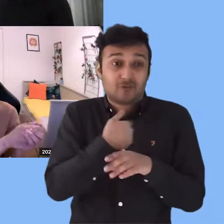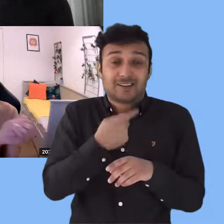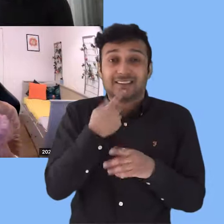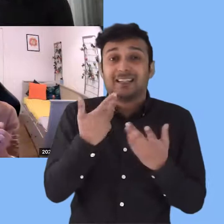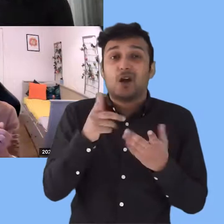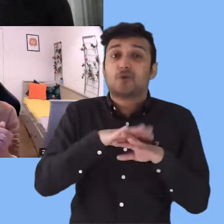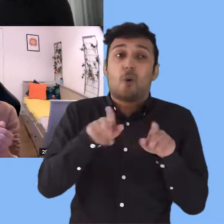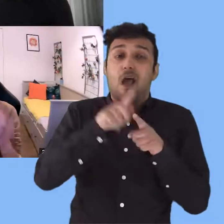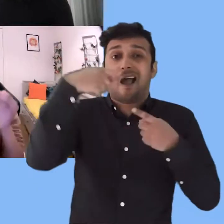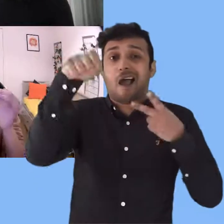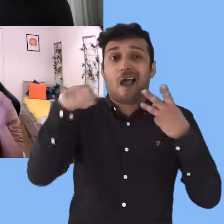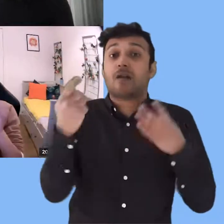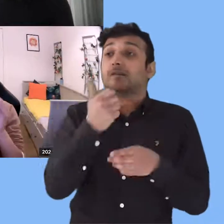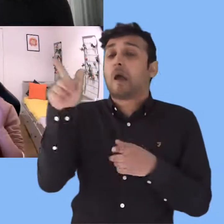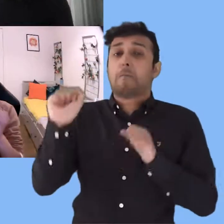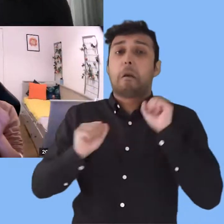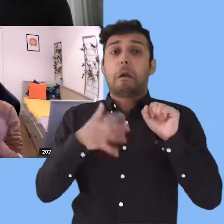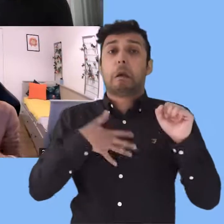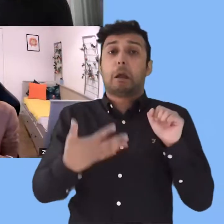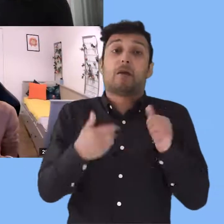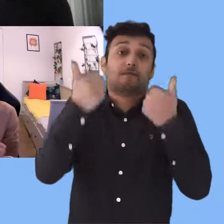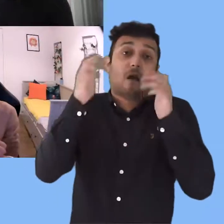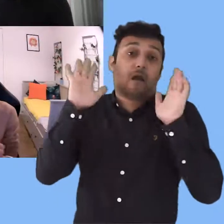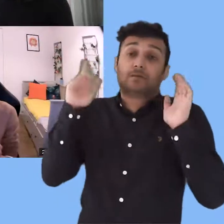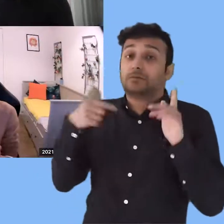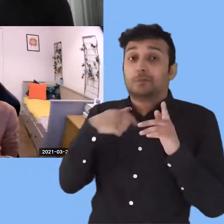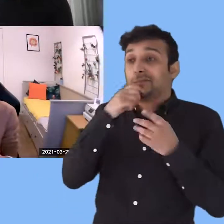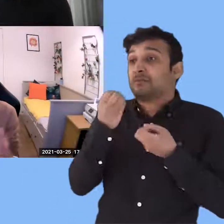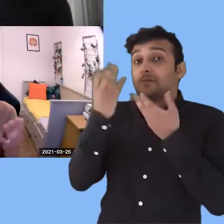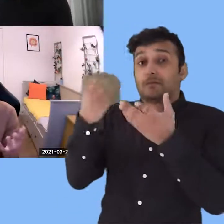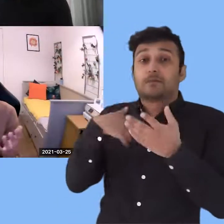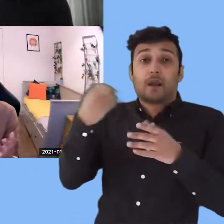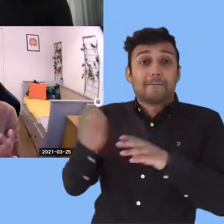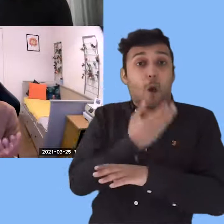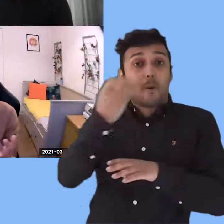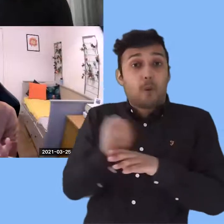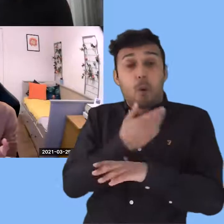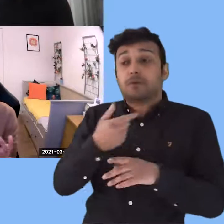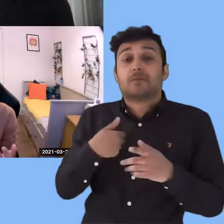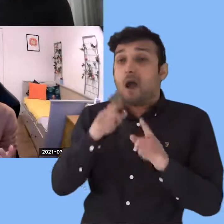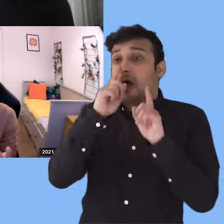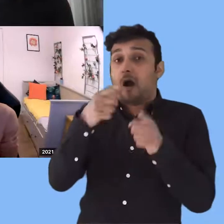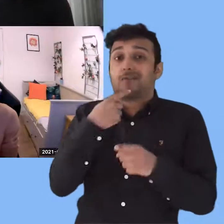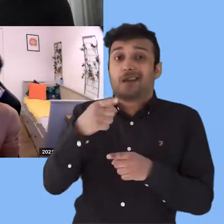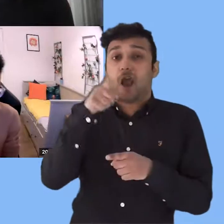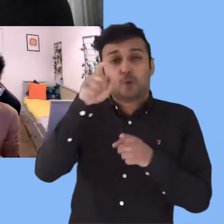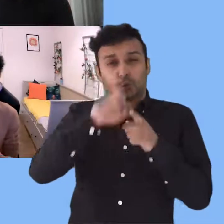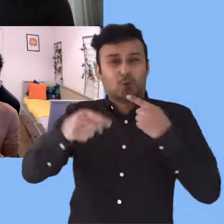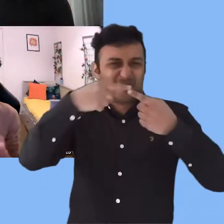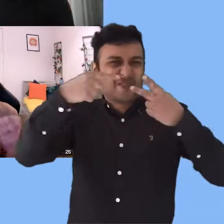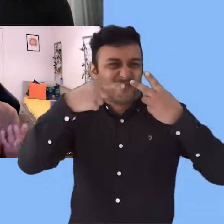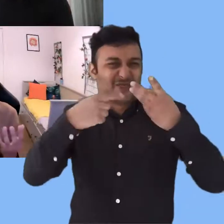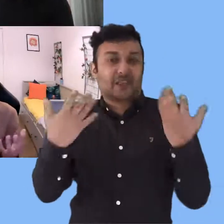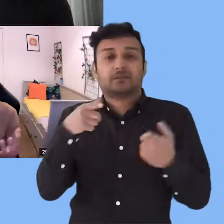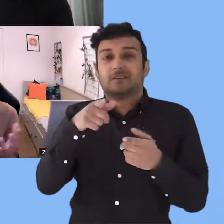information. I'm just not going to give you a kind of do this, and this will solve racism, as if racism can be solved that way. You know,